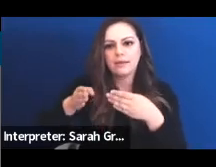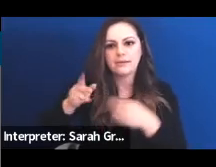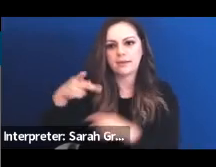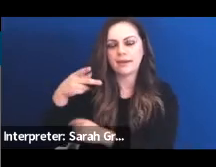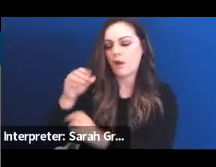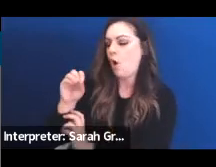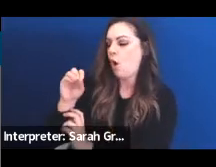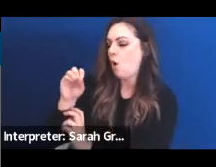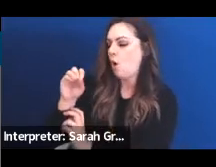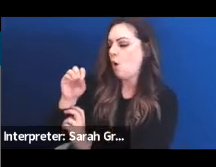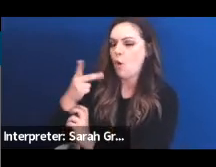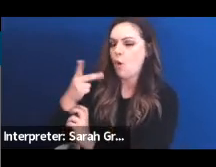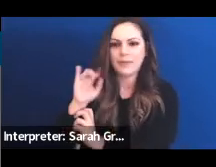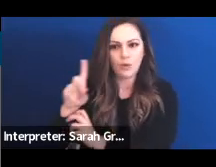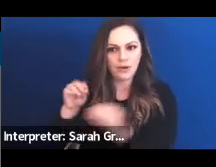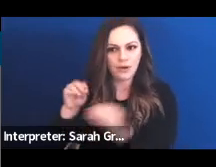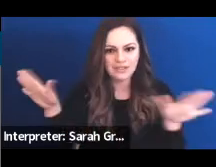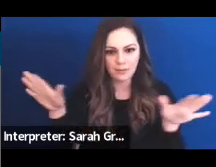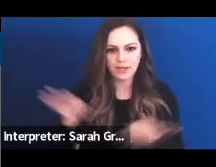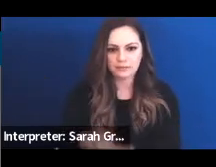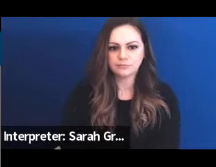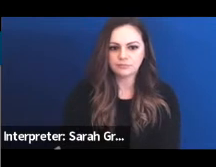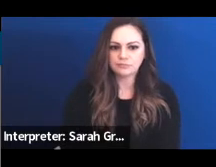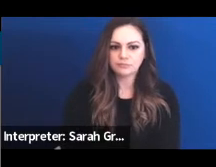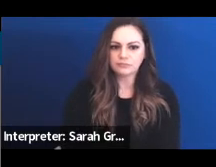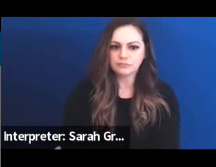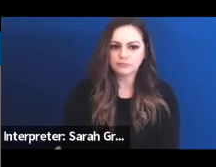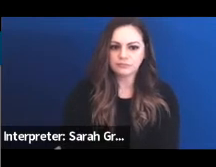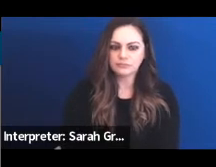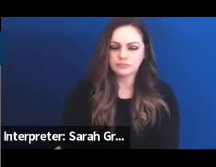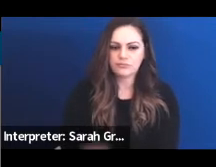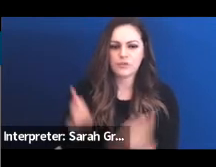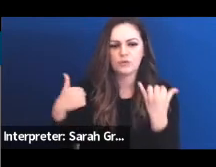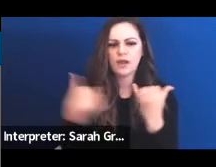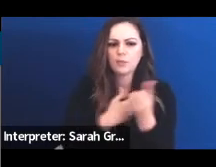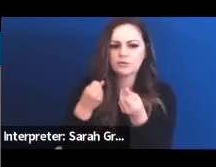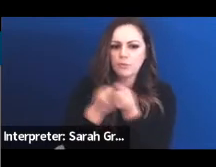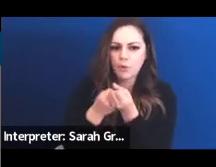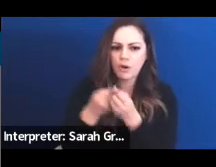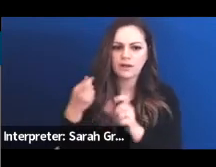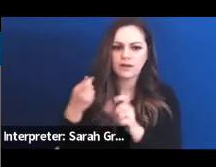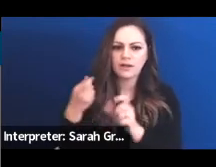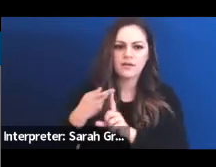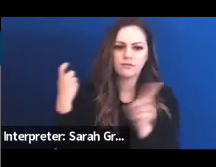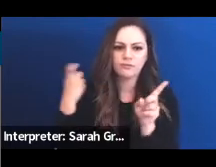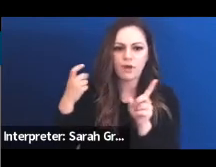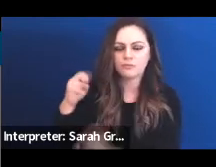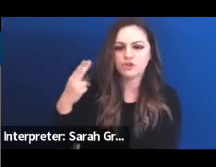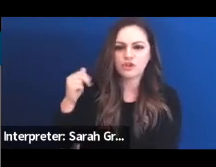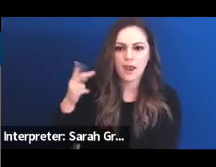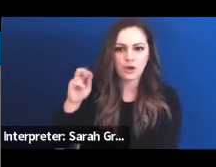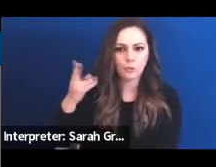by Shatterproof, which is a national nonprofit working to end the addiction crisis in the United States. And one of